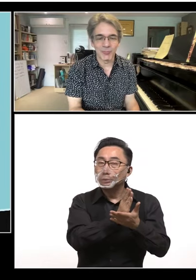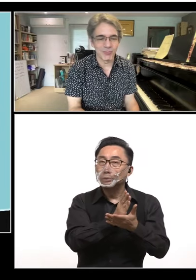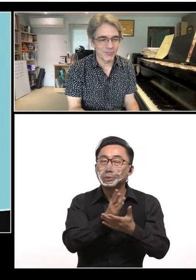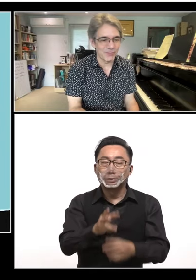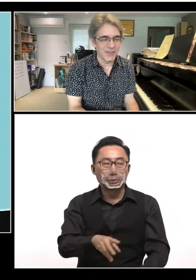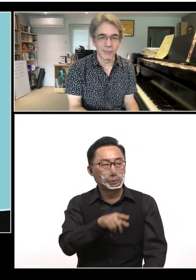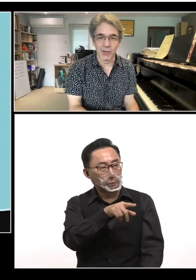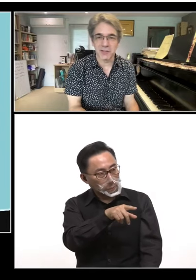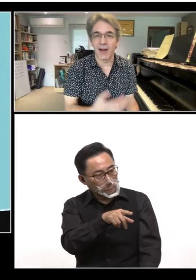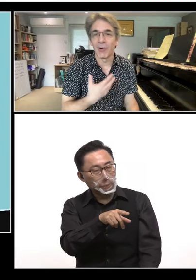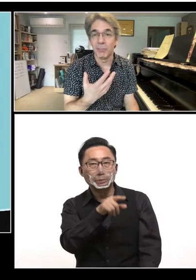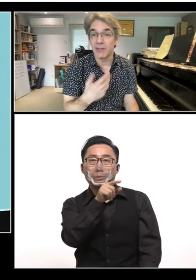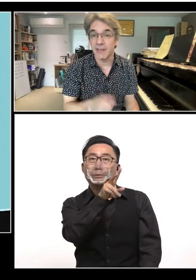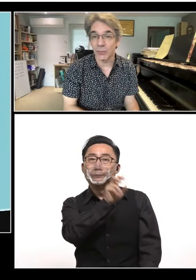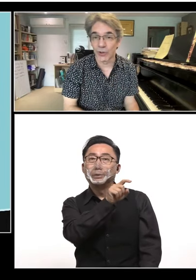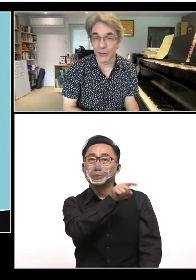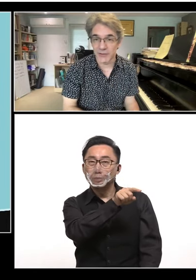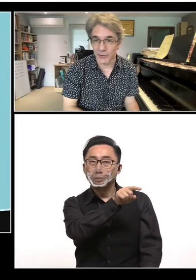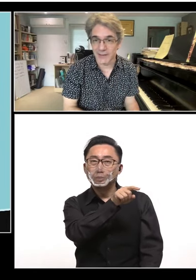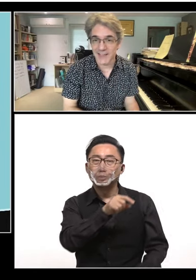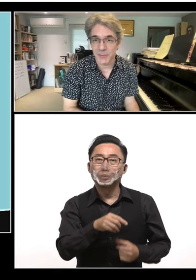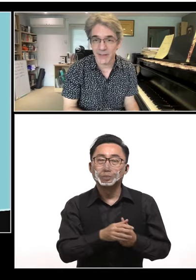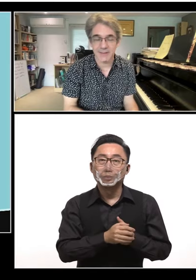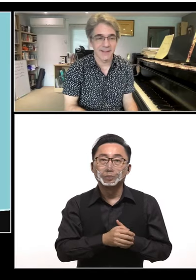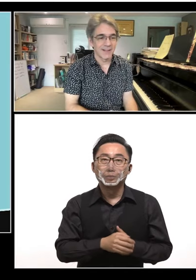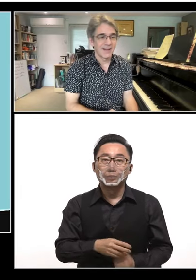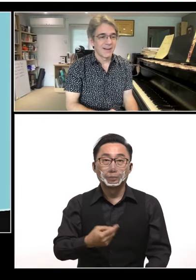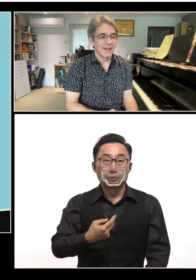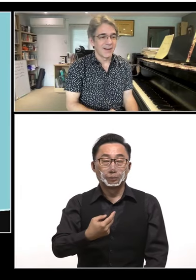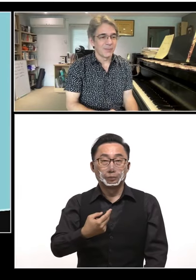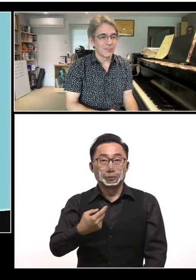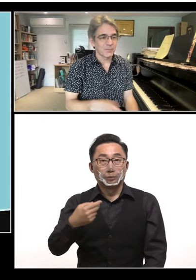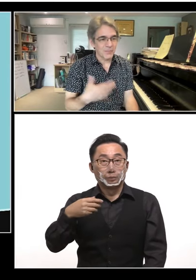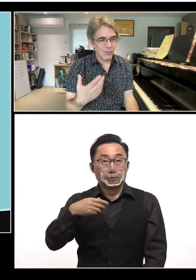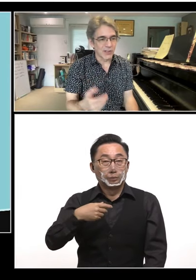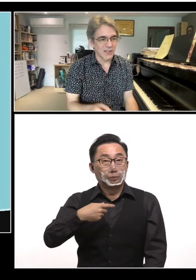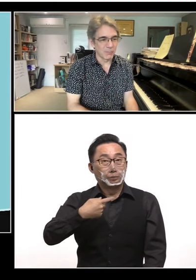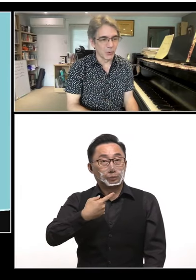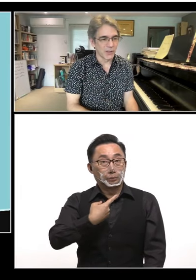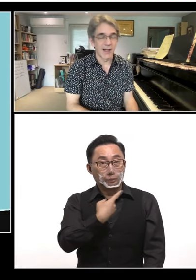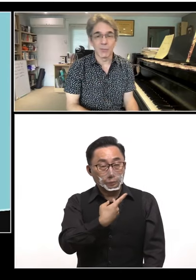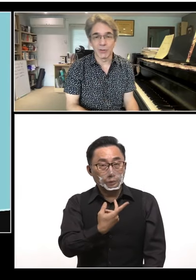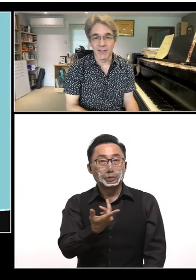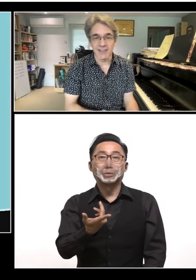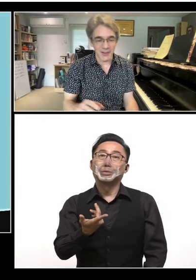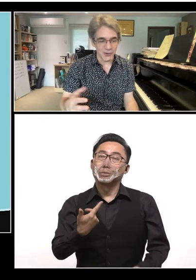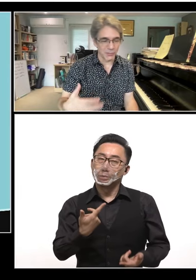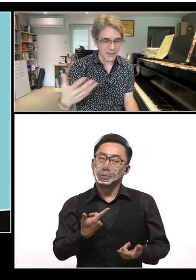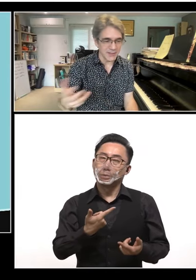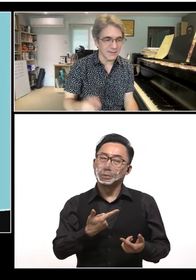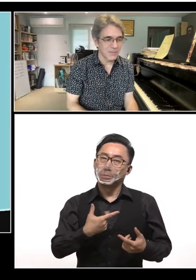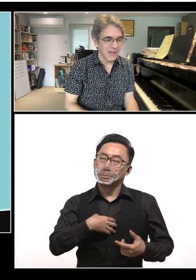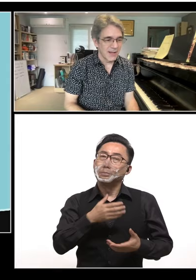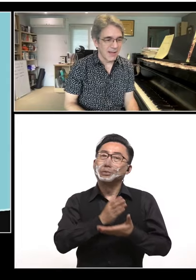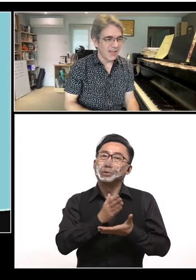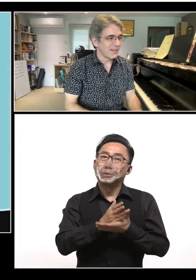how different our abilities were in certain aspects. For example, one time we were listening to a